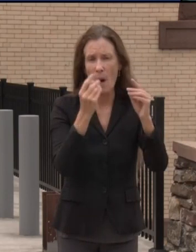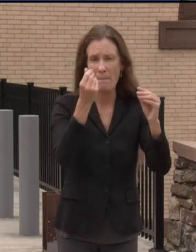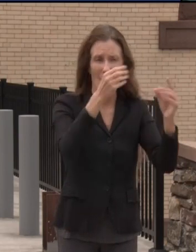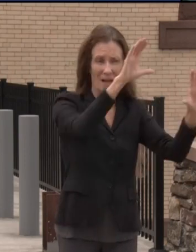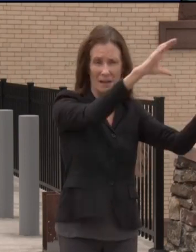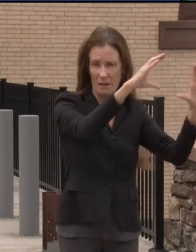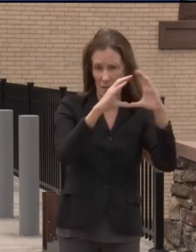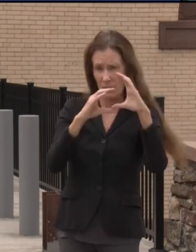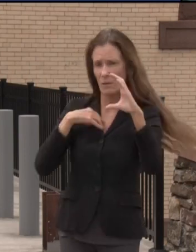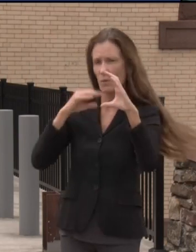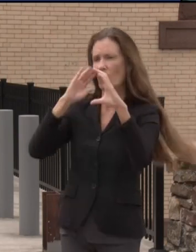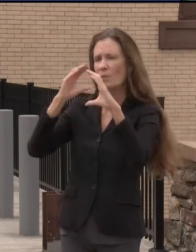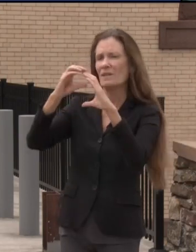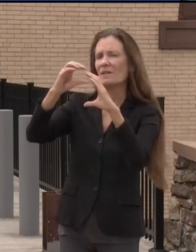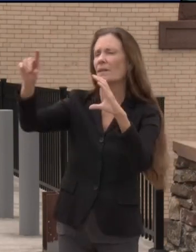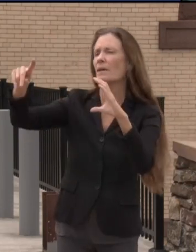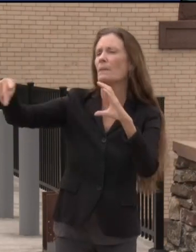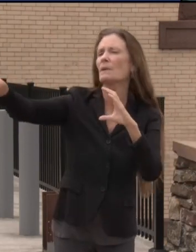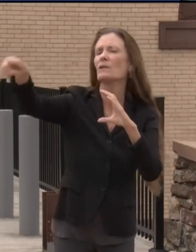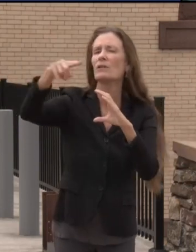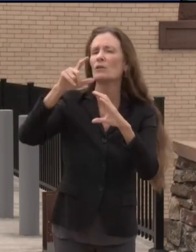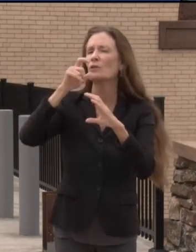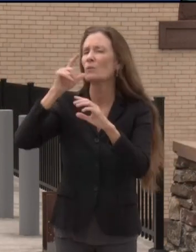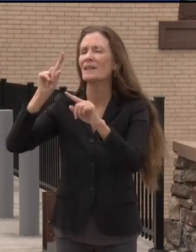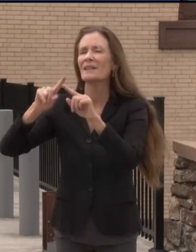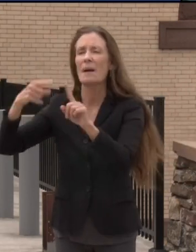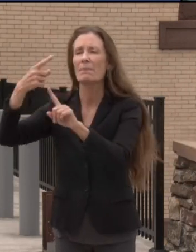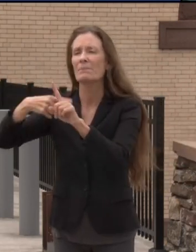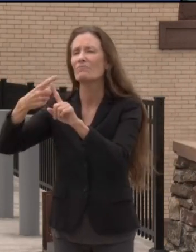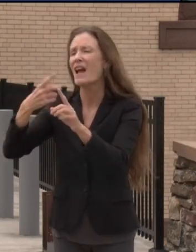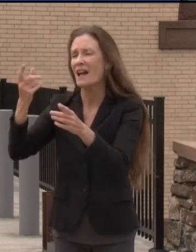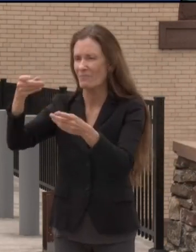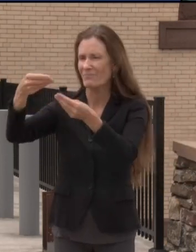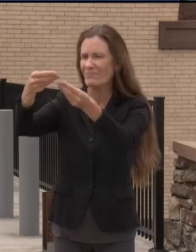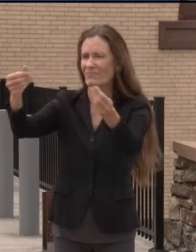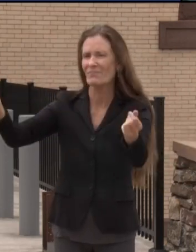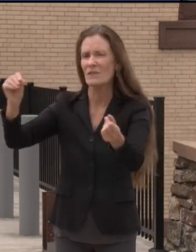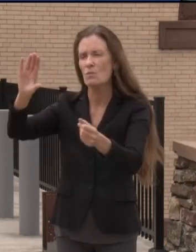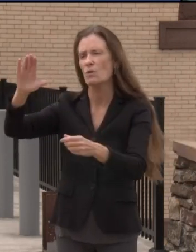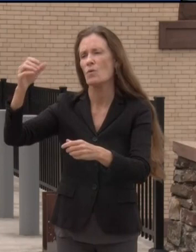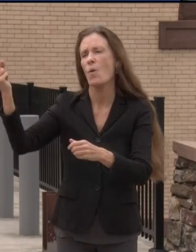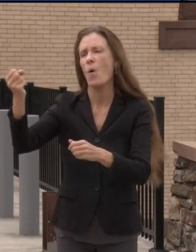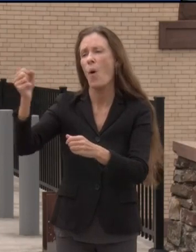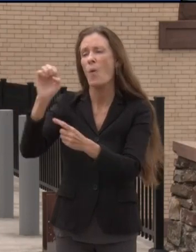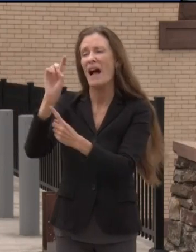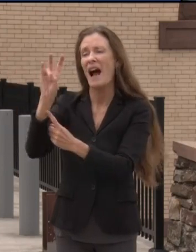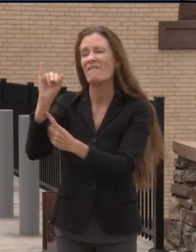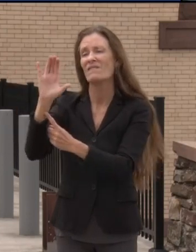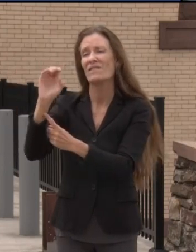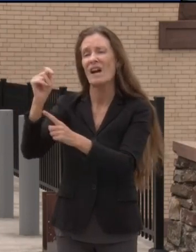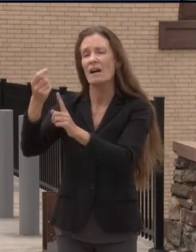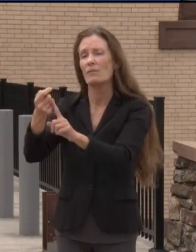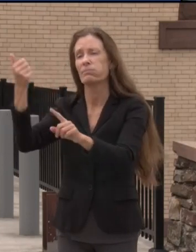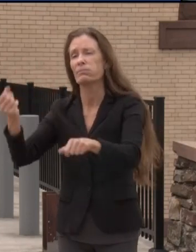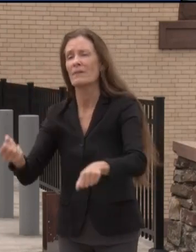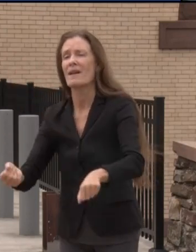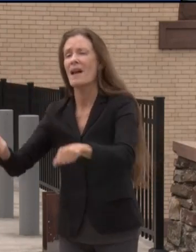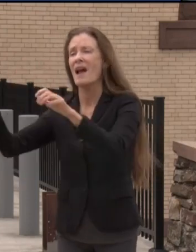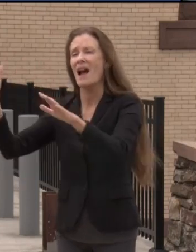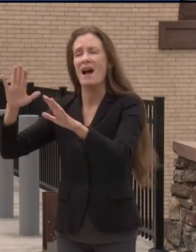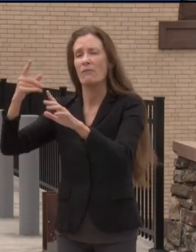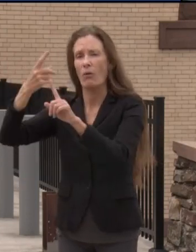Eviction moratoria are great, but they come to an end. And you can extend it month by month by month. At some